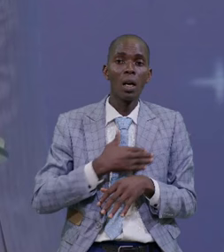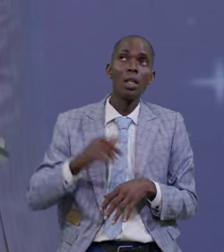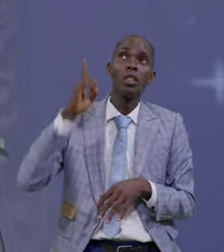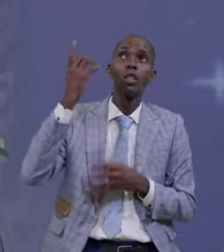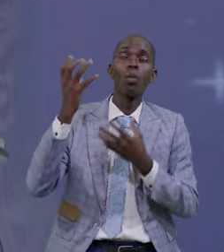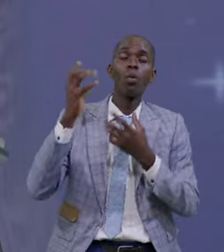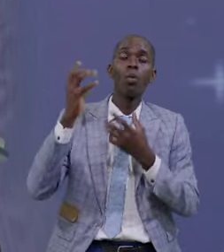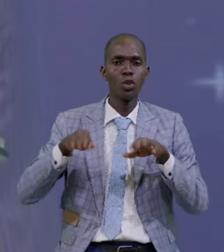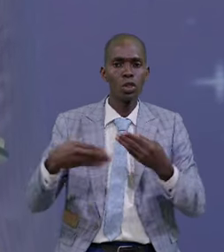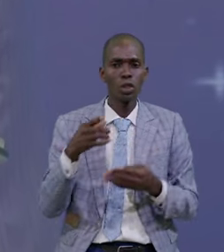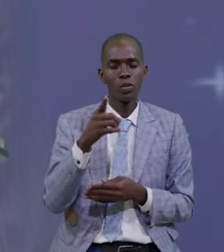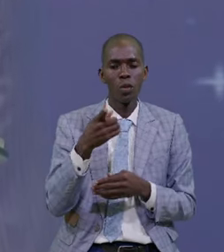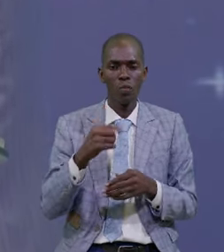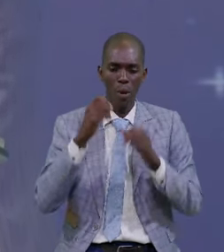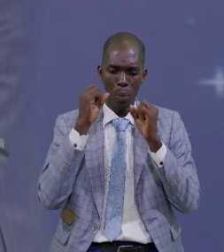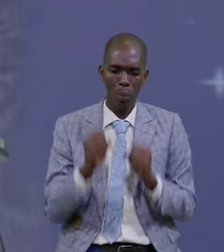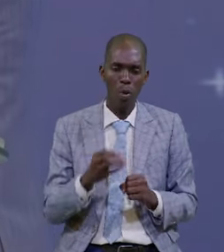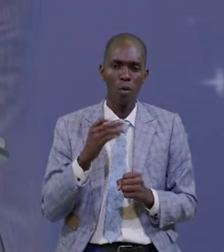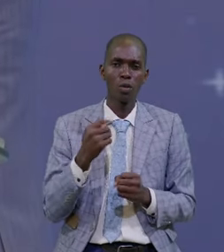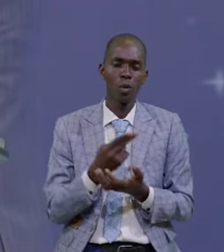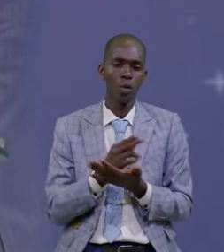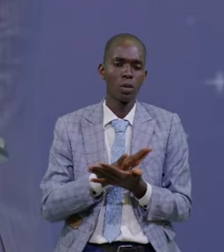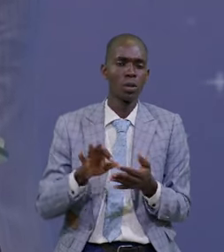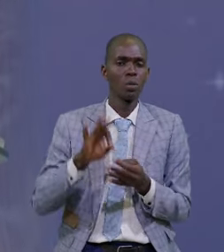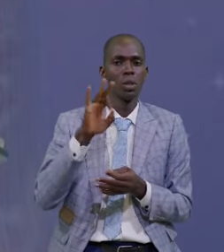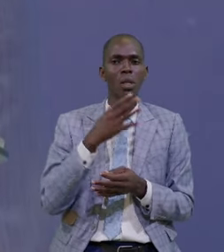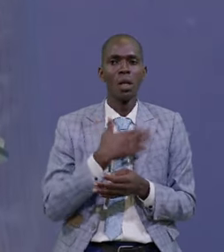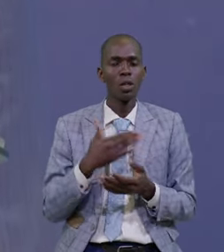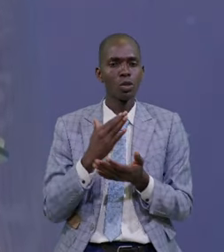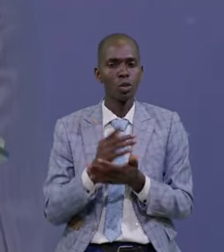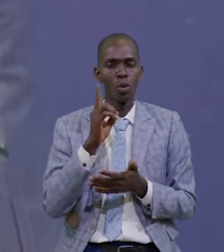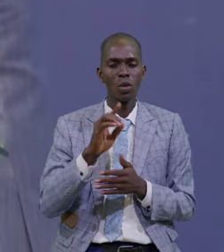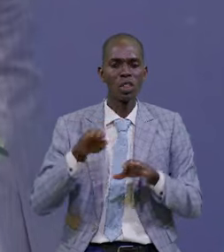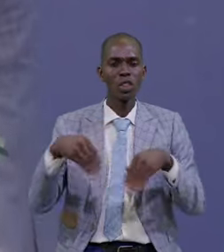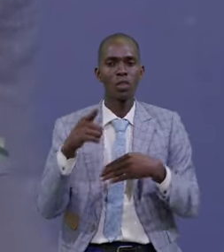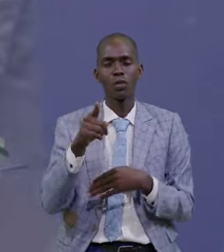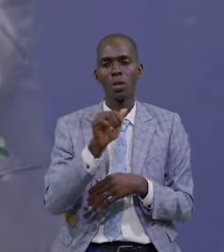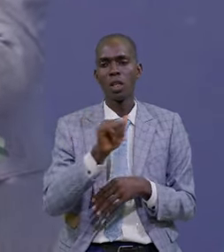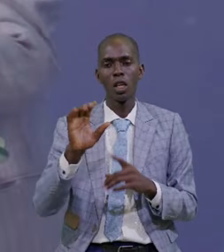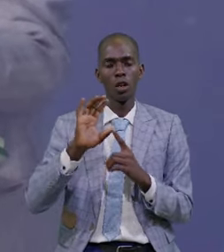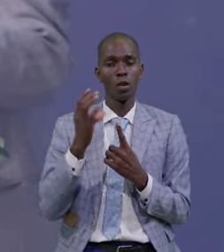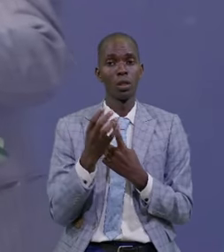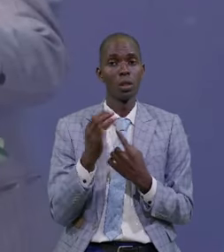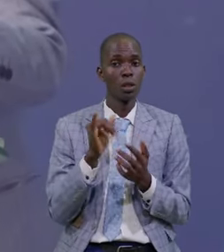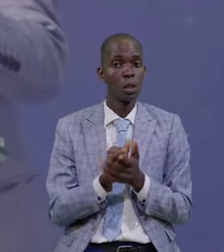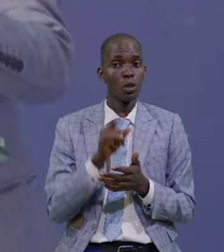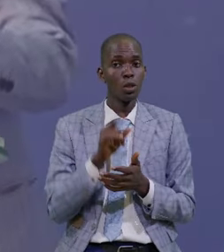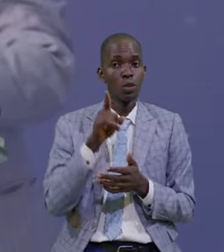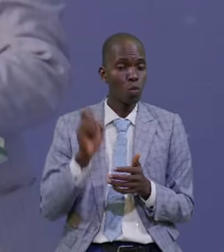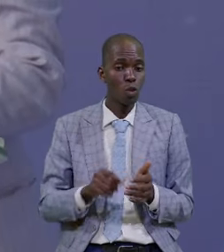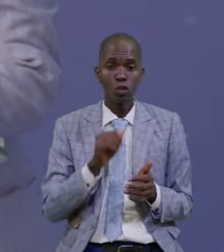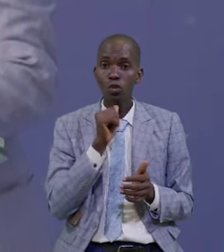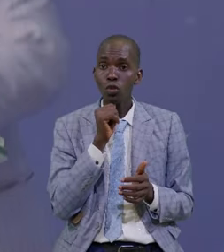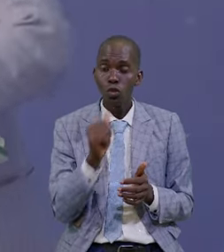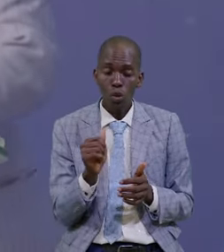power of the Holy Ghost, and somebody conditions you that you must not exceed